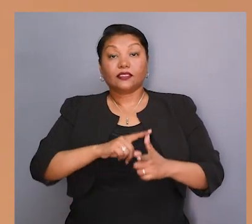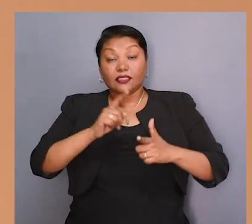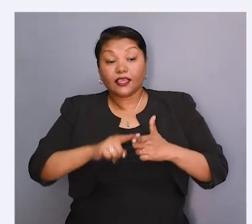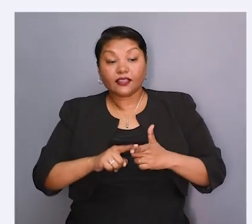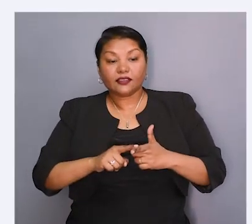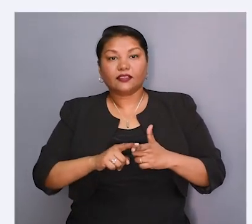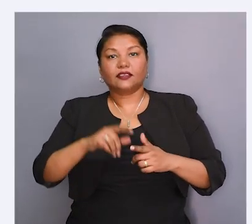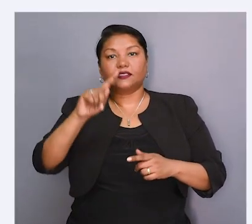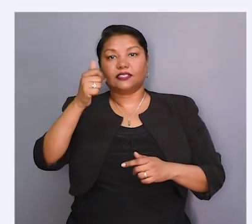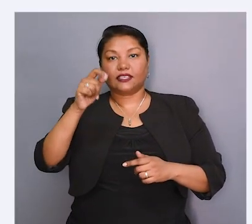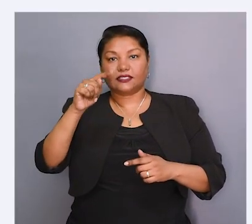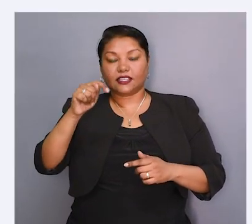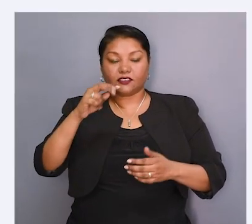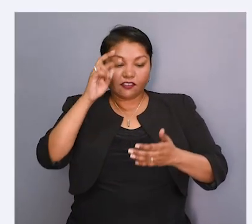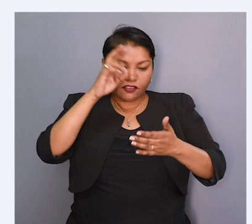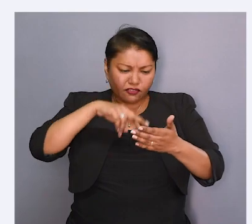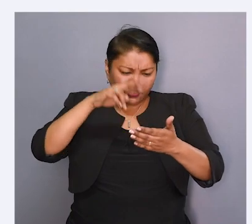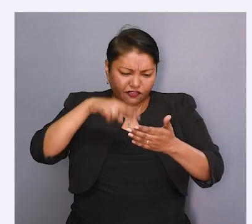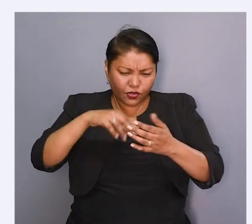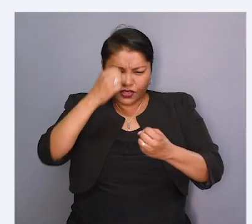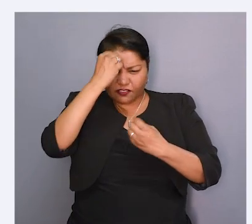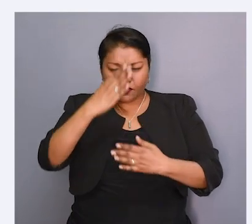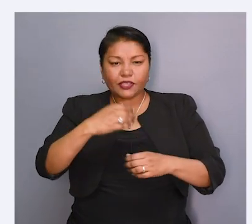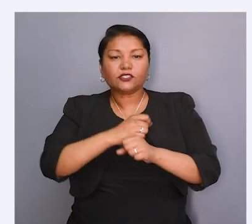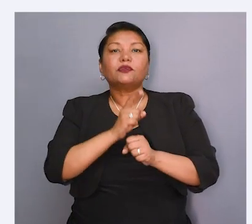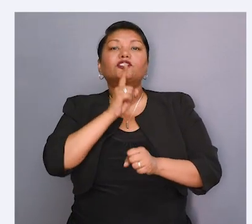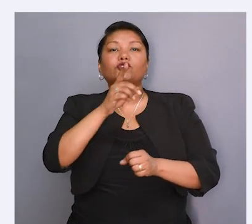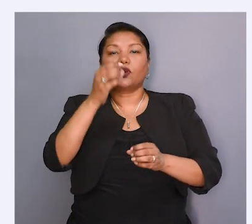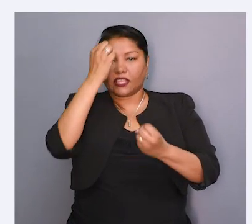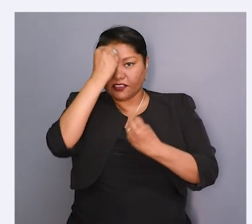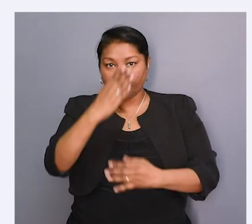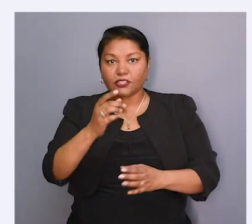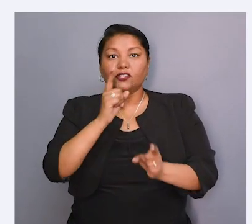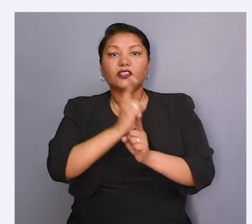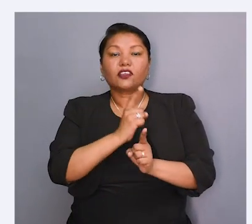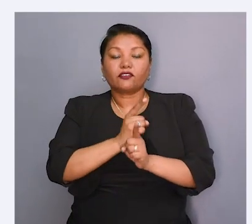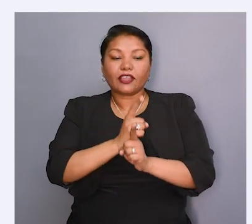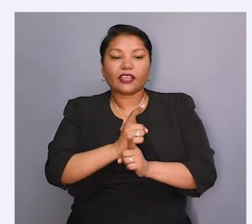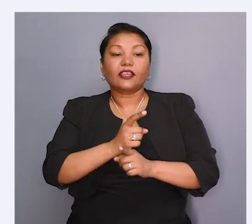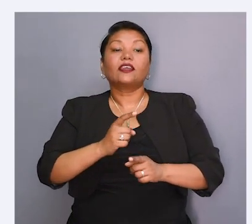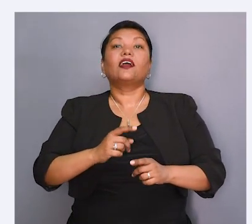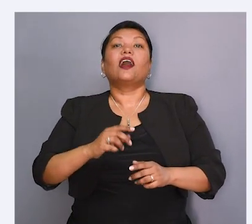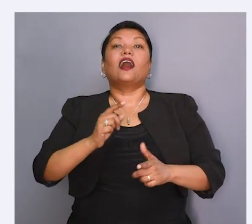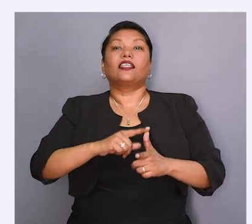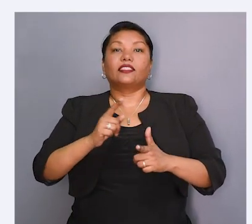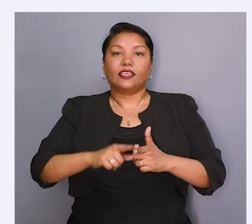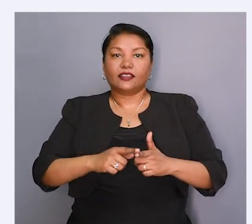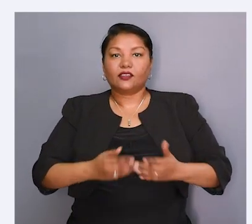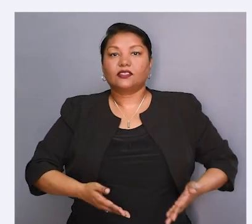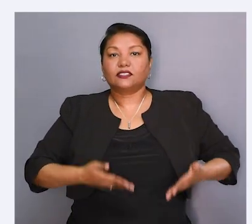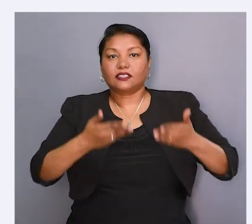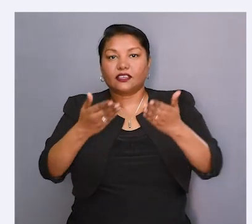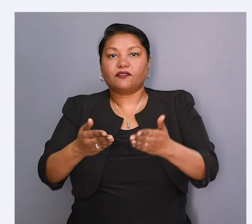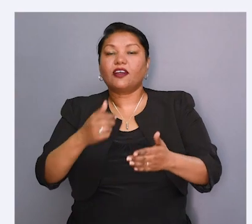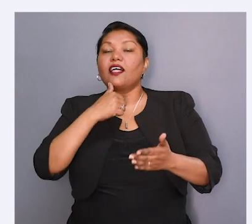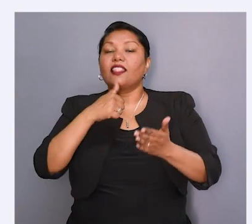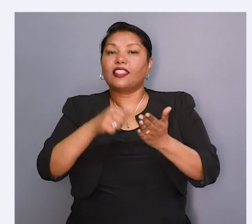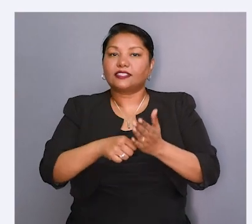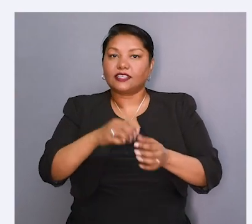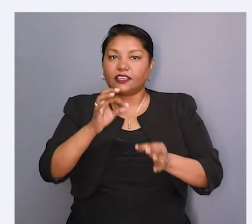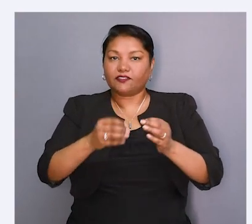deposit. We then approve the application by doing the verification checks with the Ministry of Social Development. We issue you